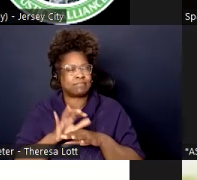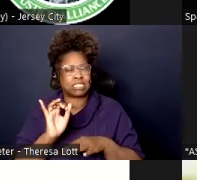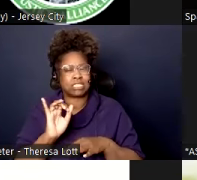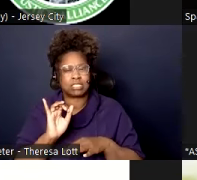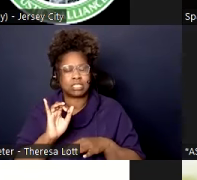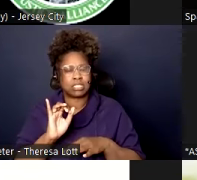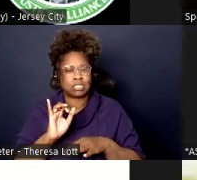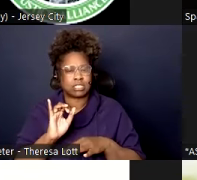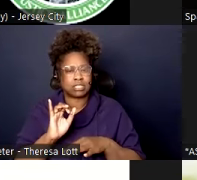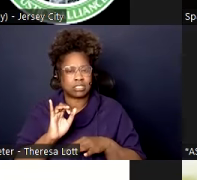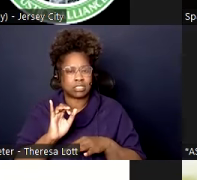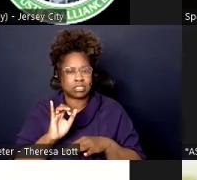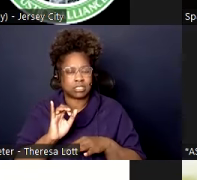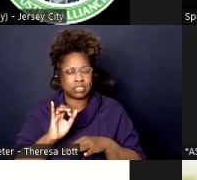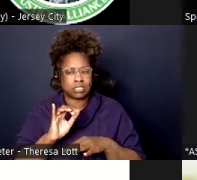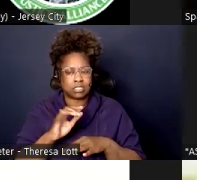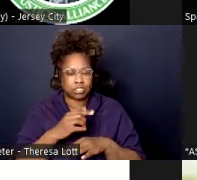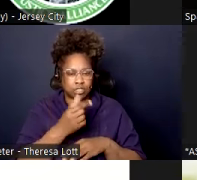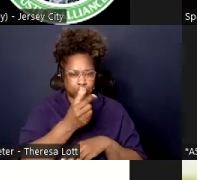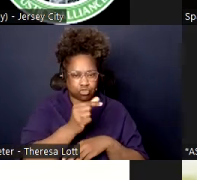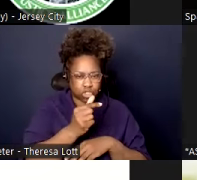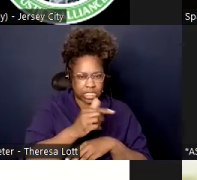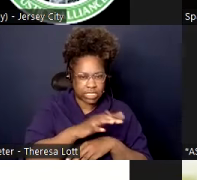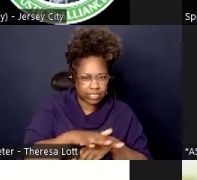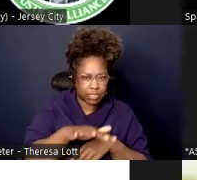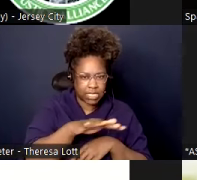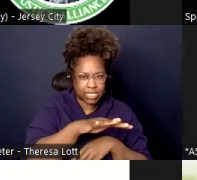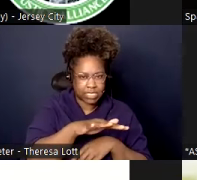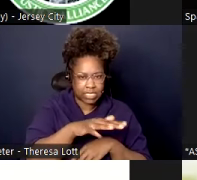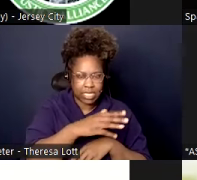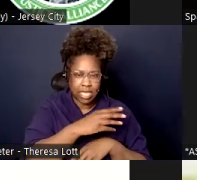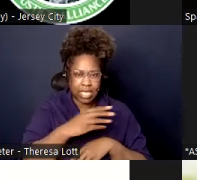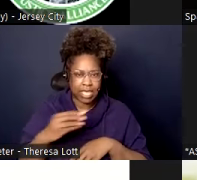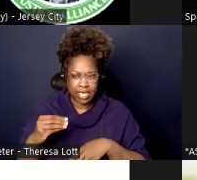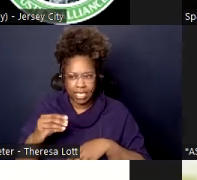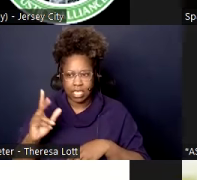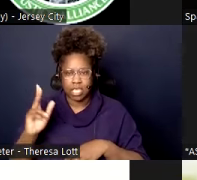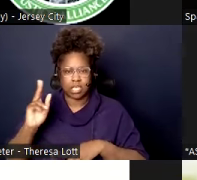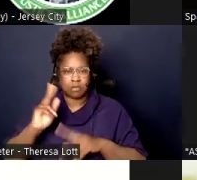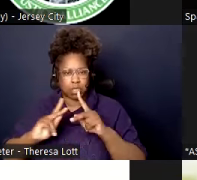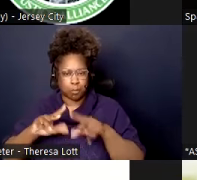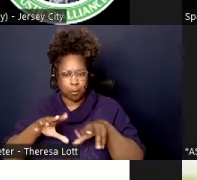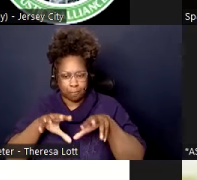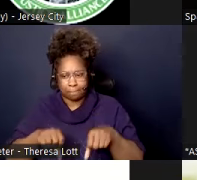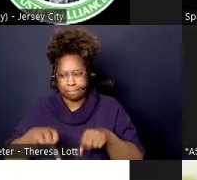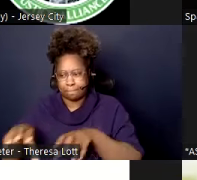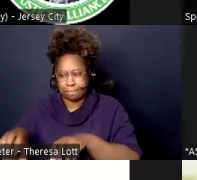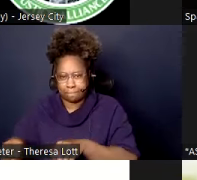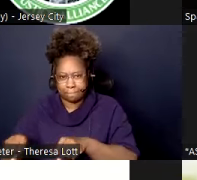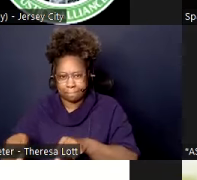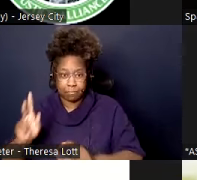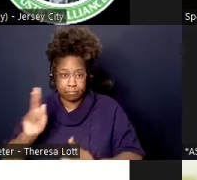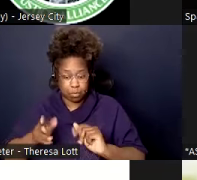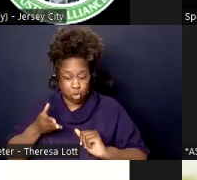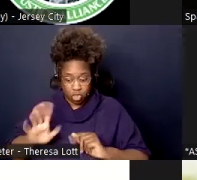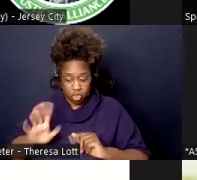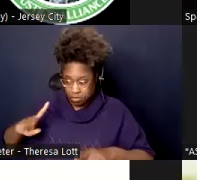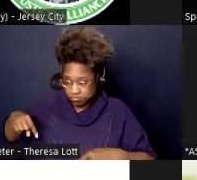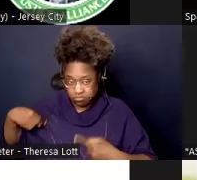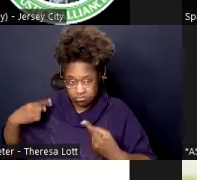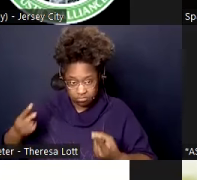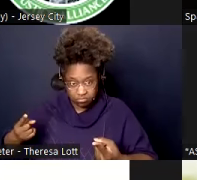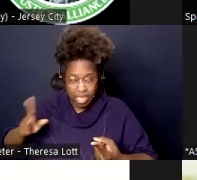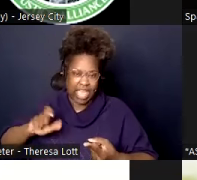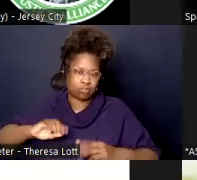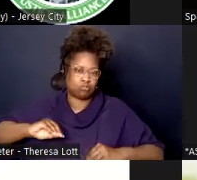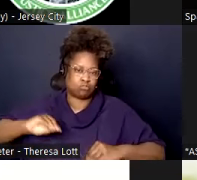link being created between green spaces and gentrification and displacement, and we don't want that, right? We don't want to have